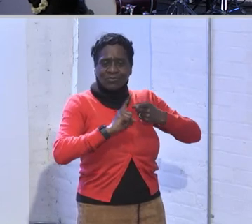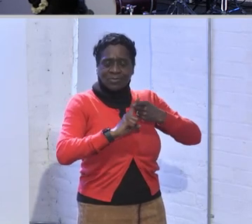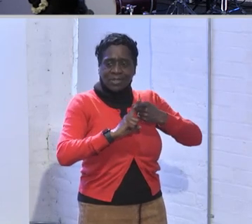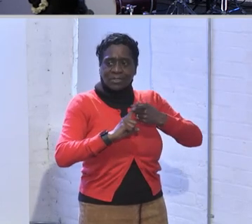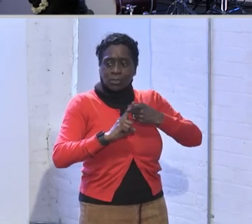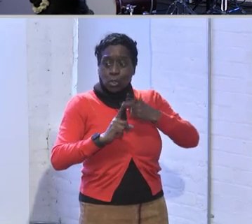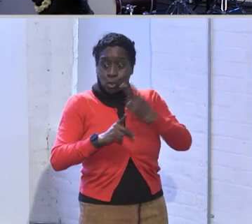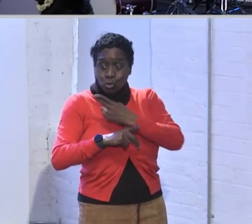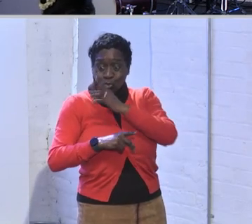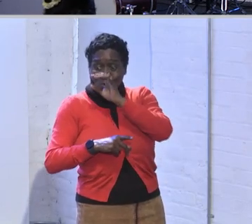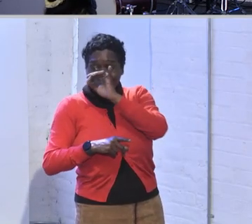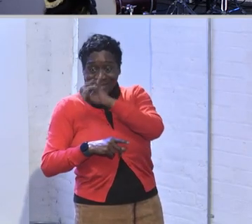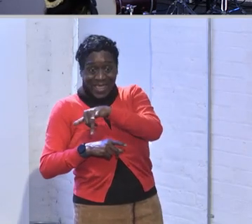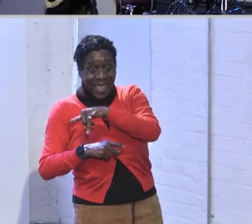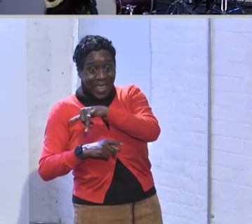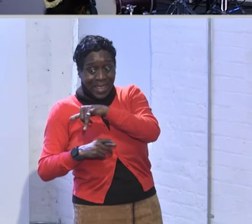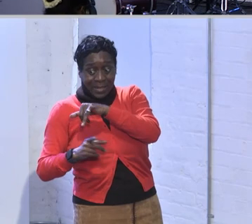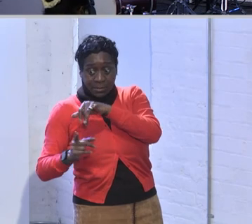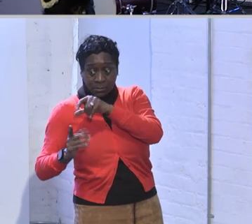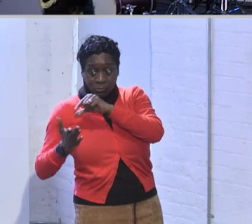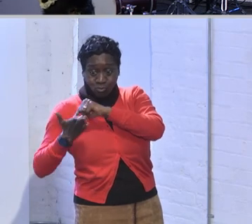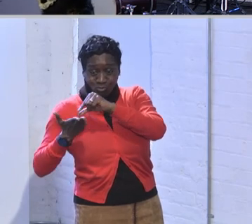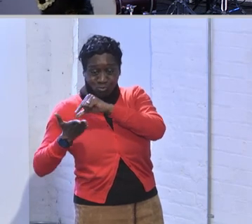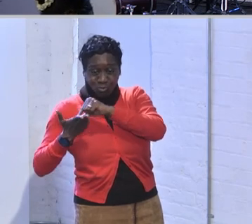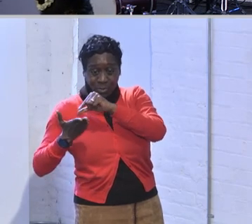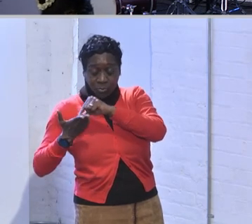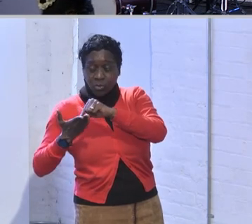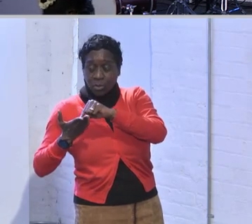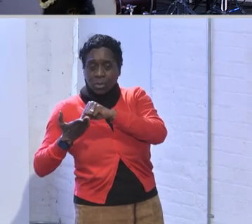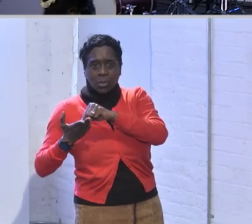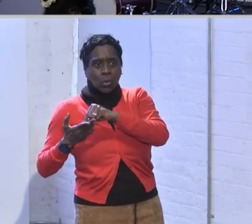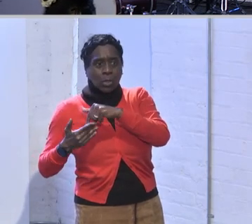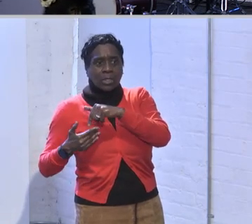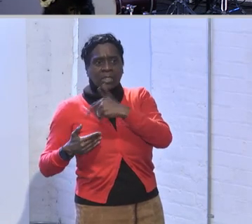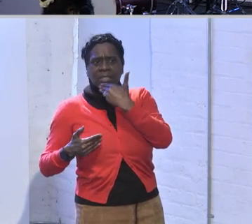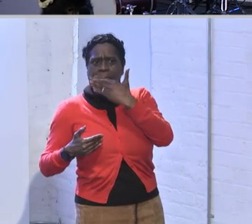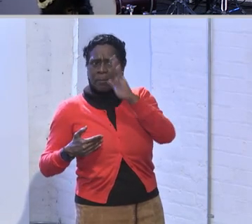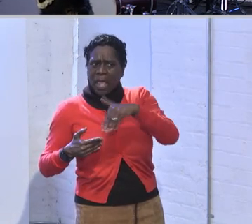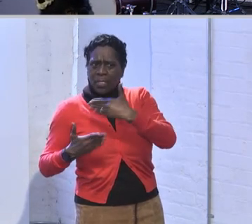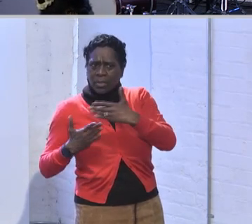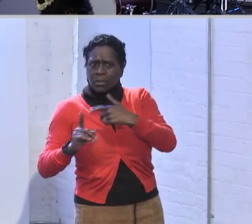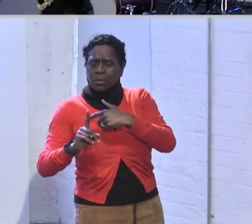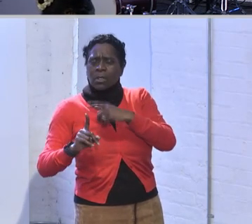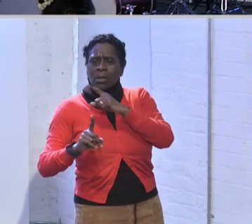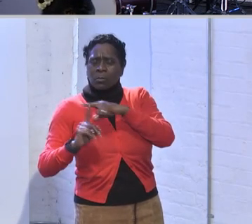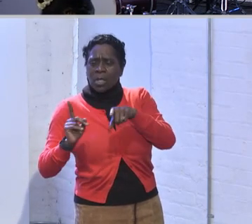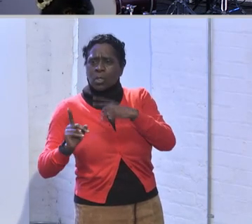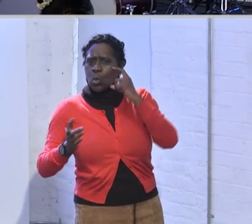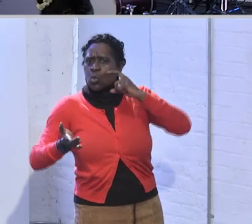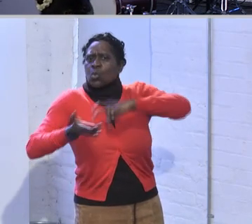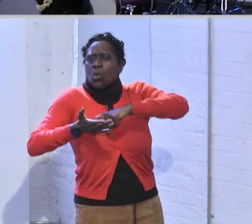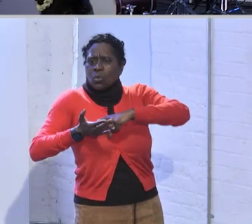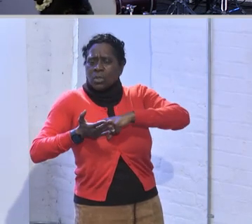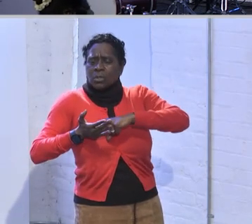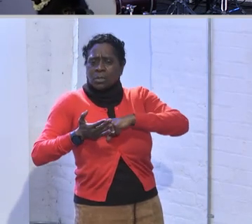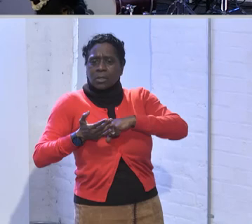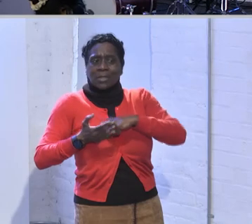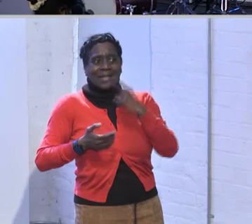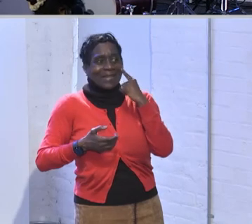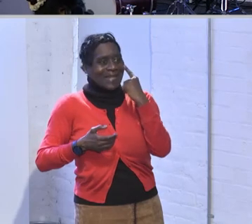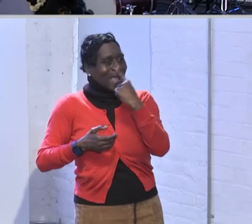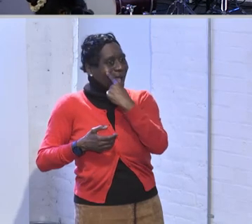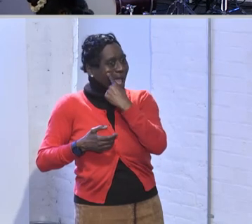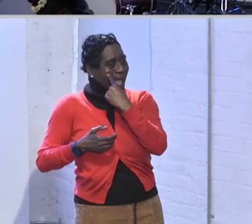that very seriously, which I don't think is a bad thing. But notice what's affected. The